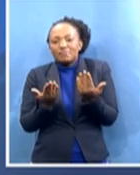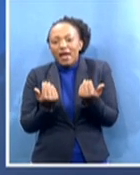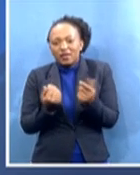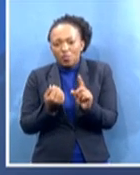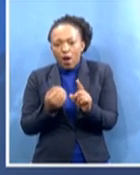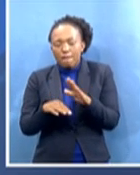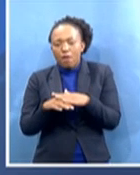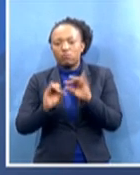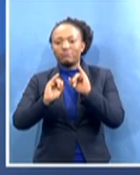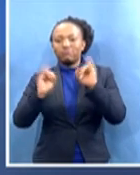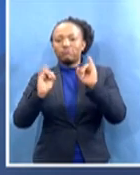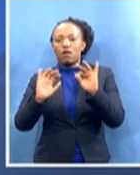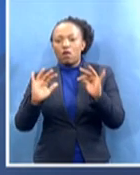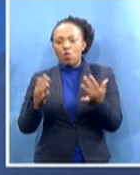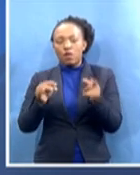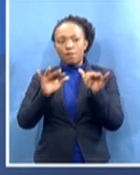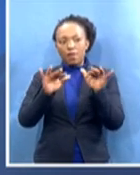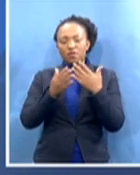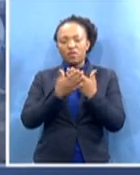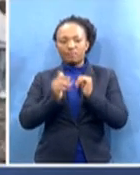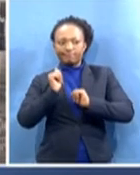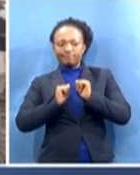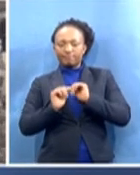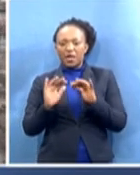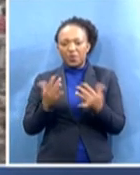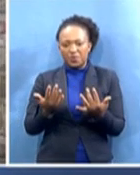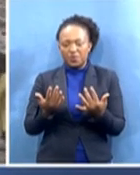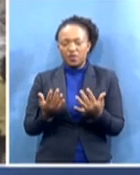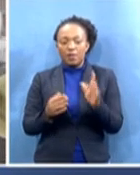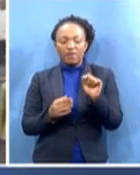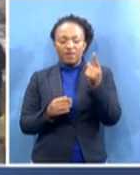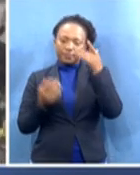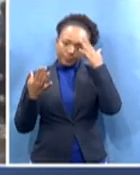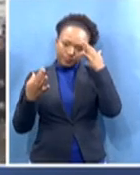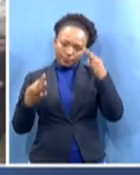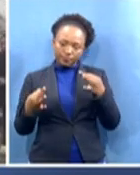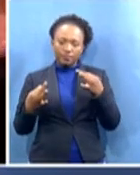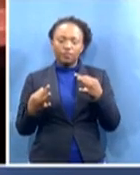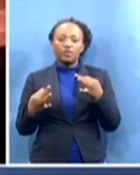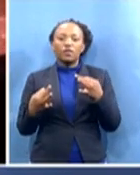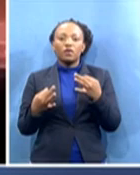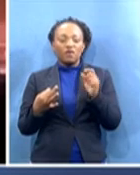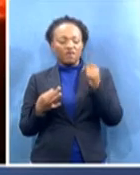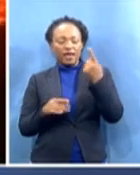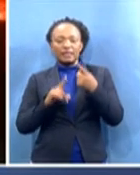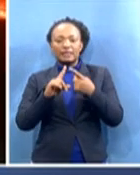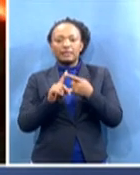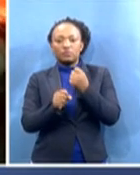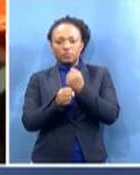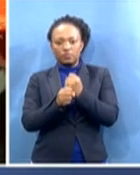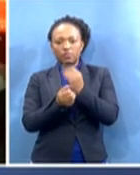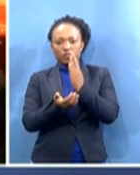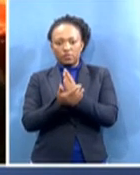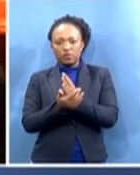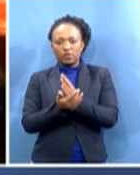the first decision for us is to put in place what we call in French plan de contingence. This plan